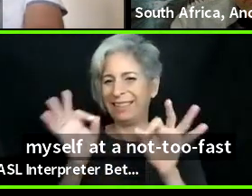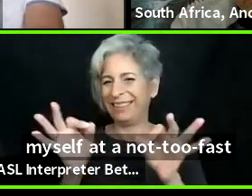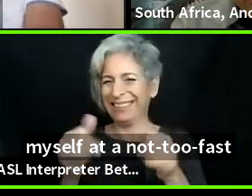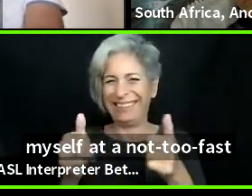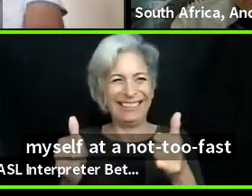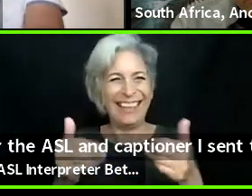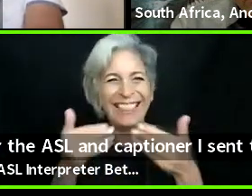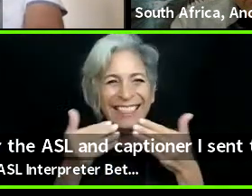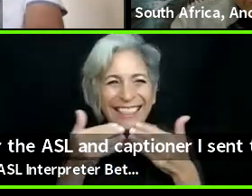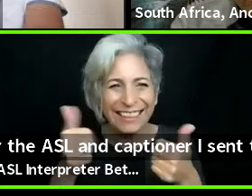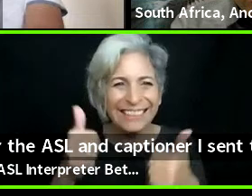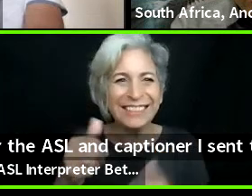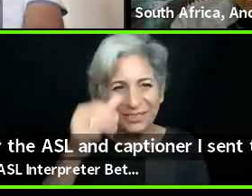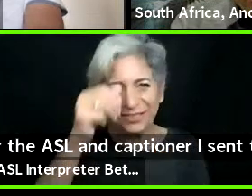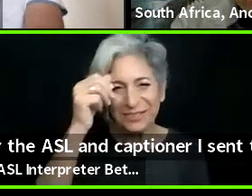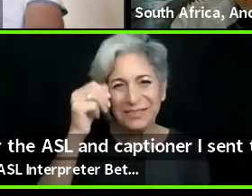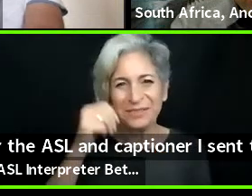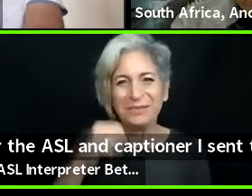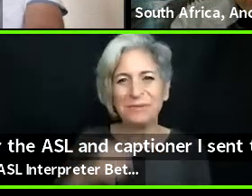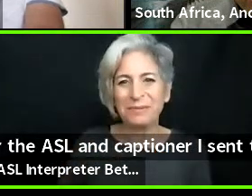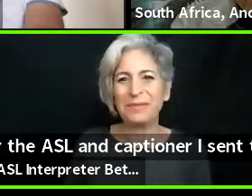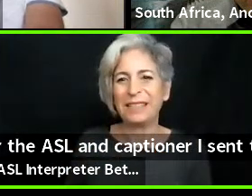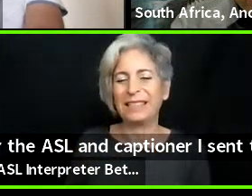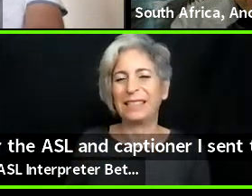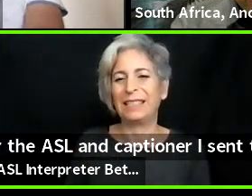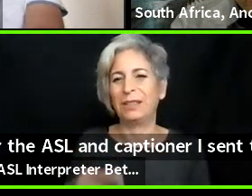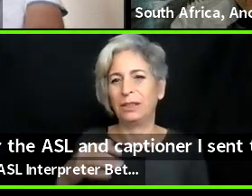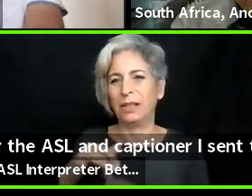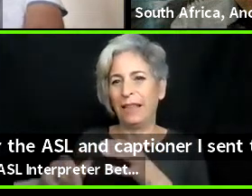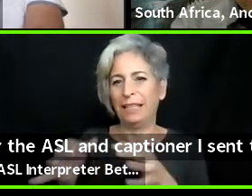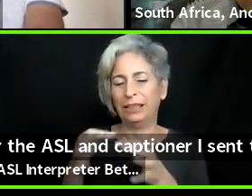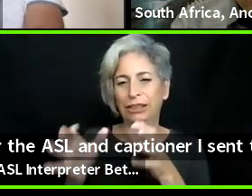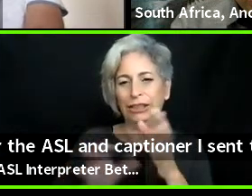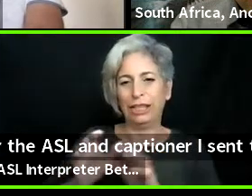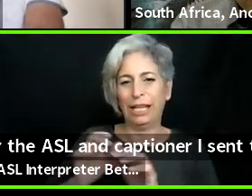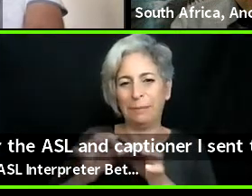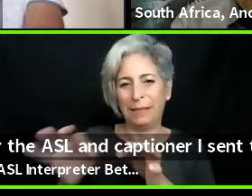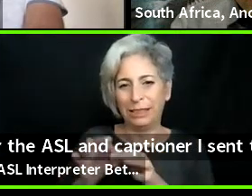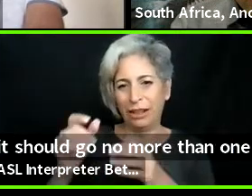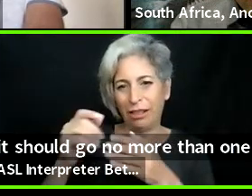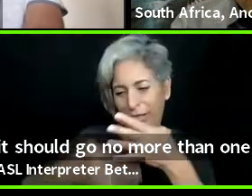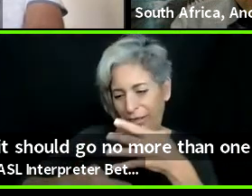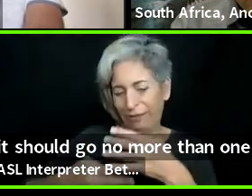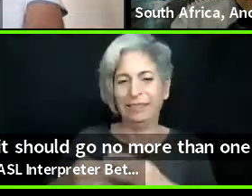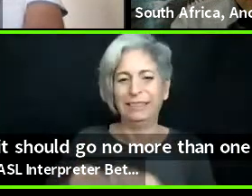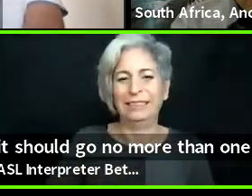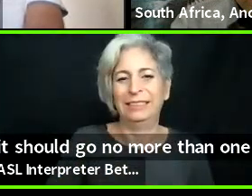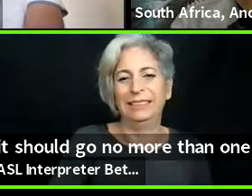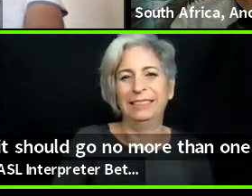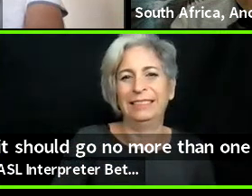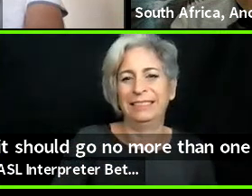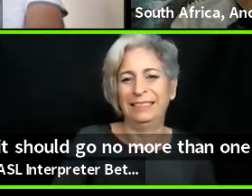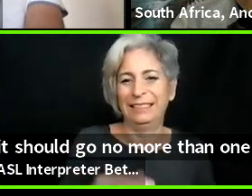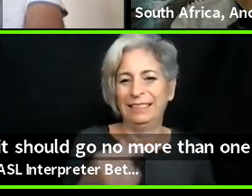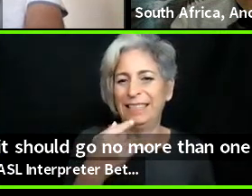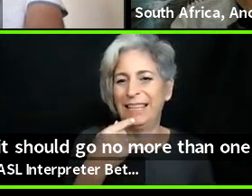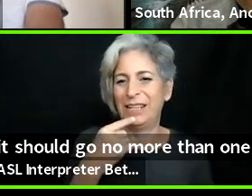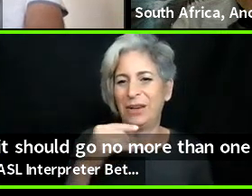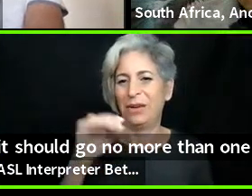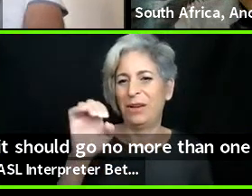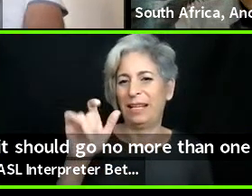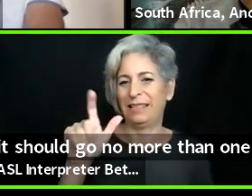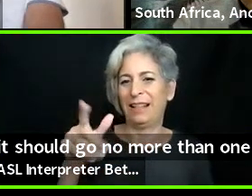than 1 minute. So that's the long chat message. Sorry about that. I told you, Excel, they're on it.